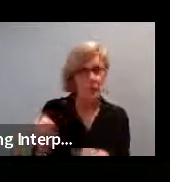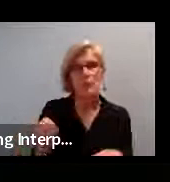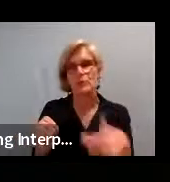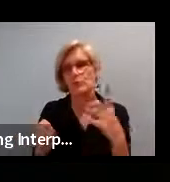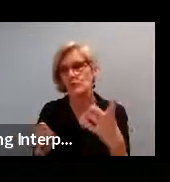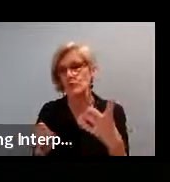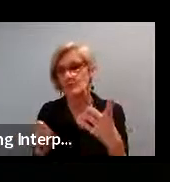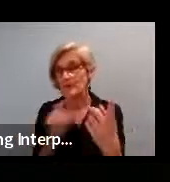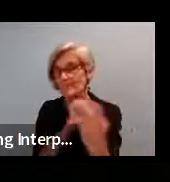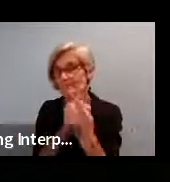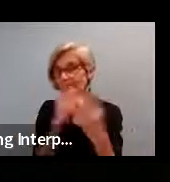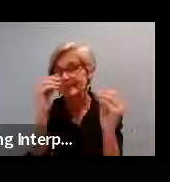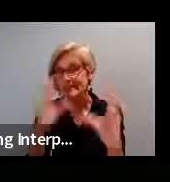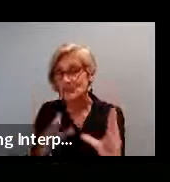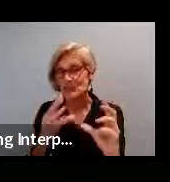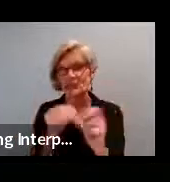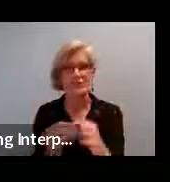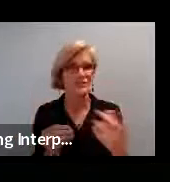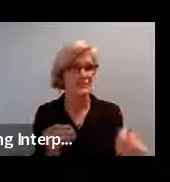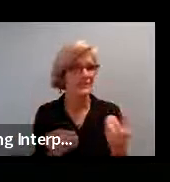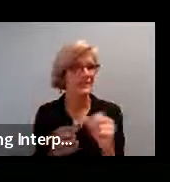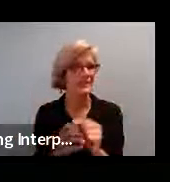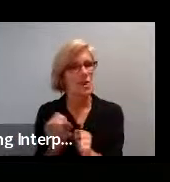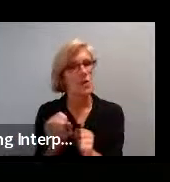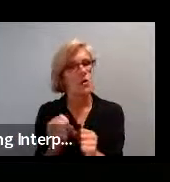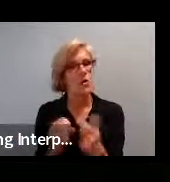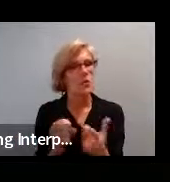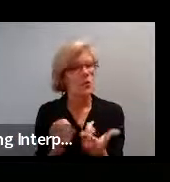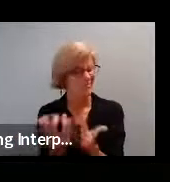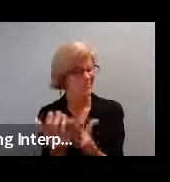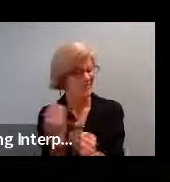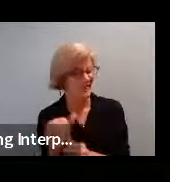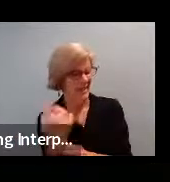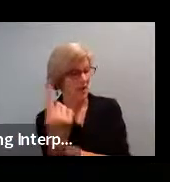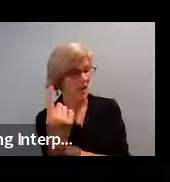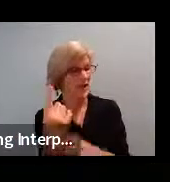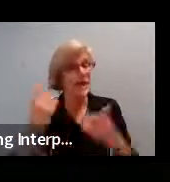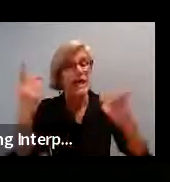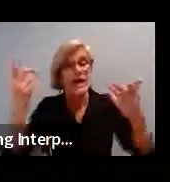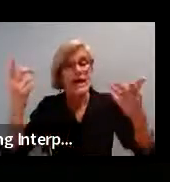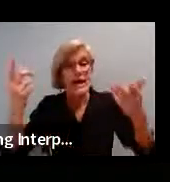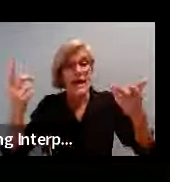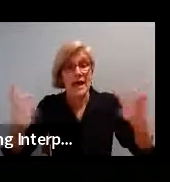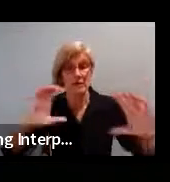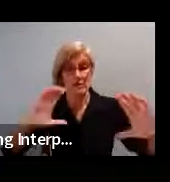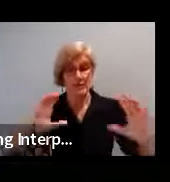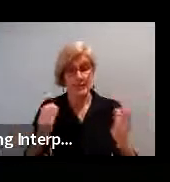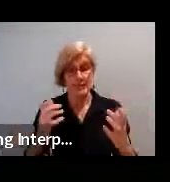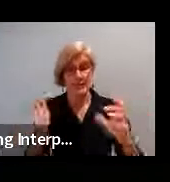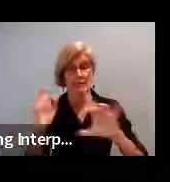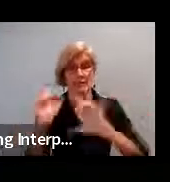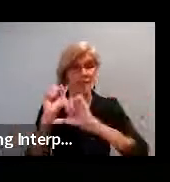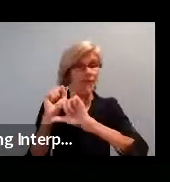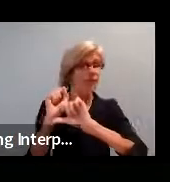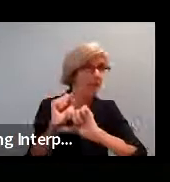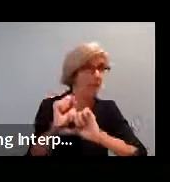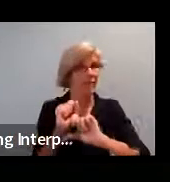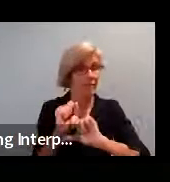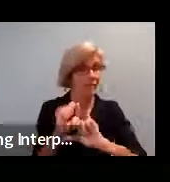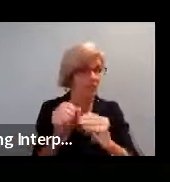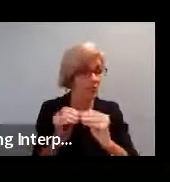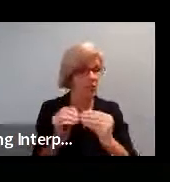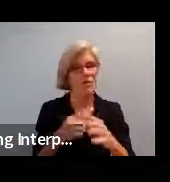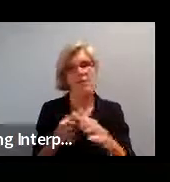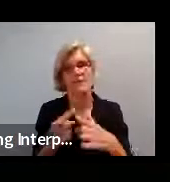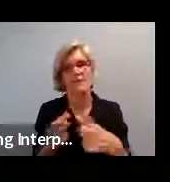classmates. So please just keep an eye out for that. Once the classes have adjusted a little bit later on, then the room